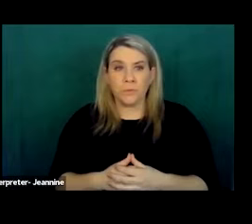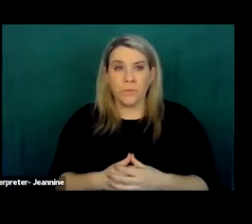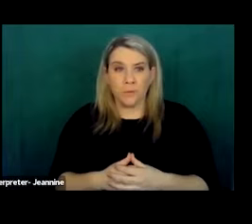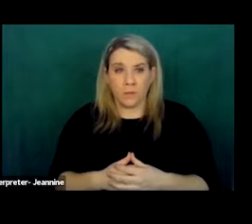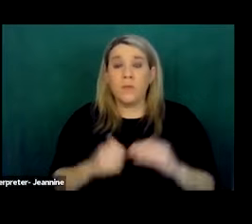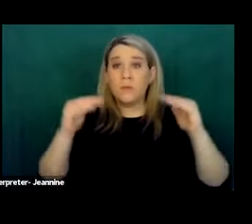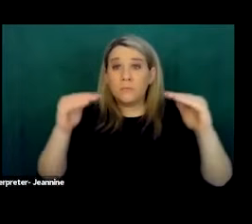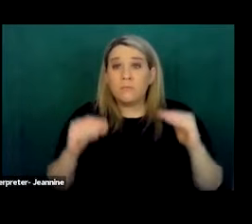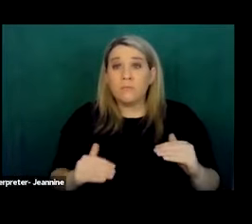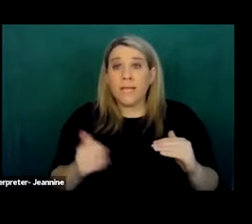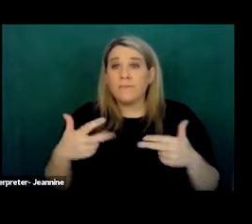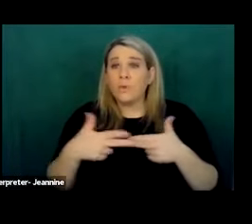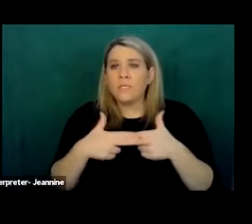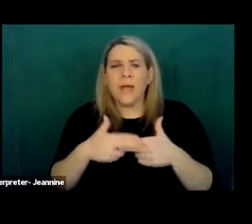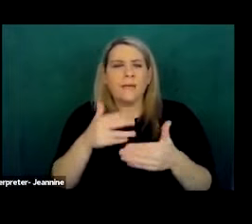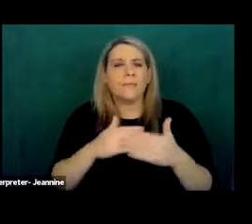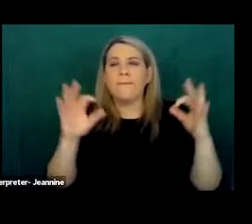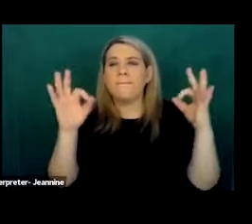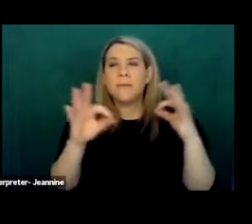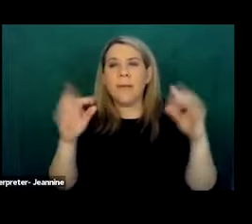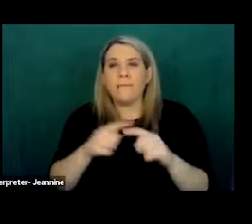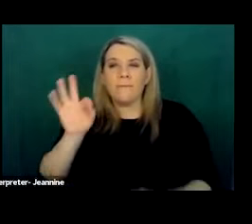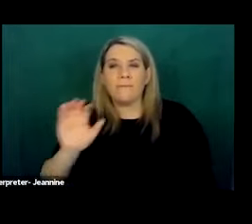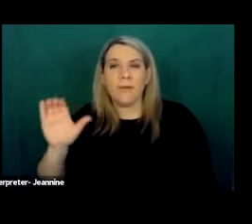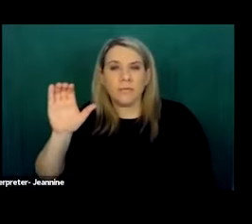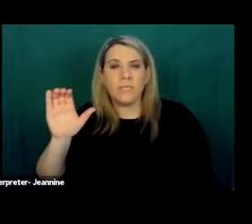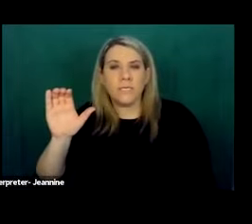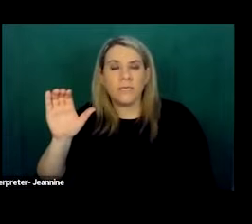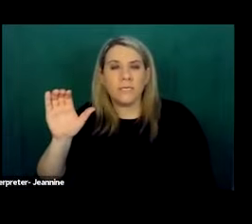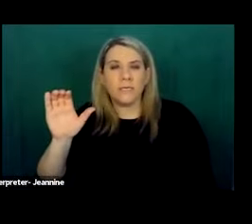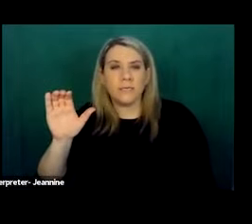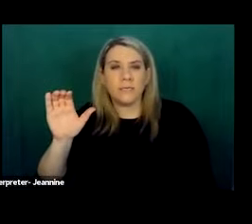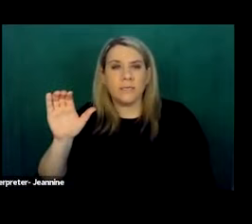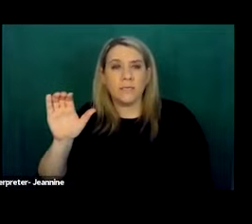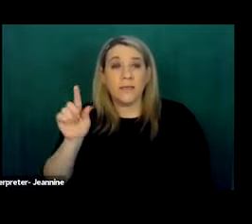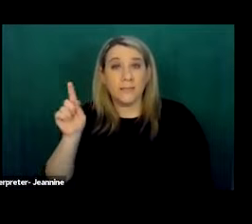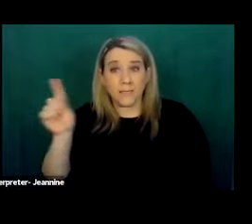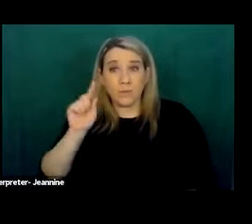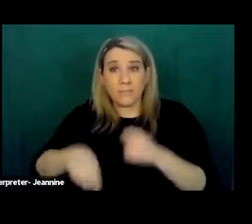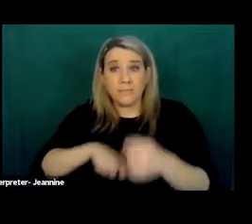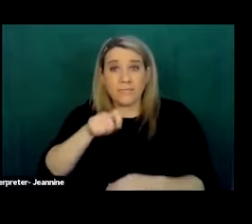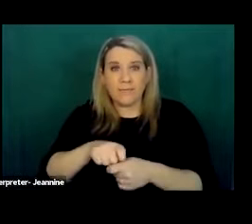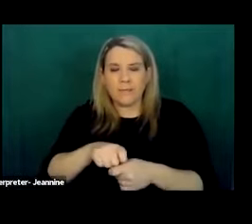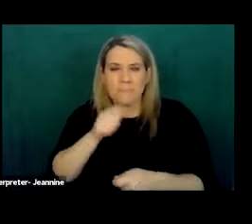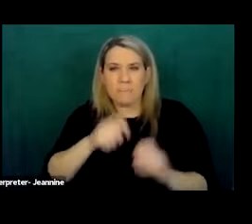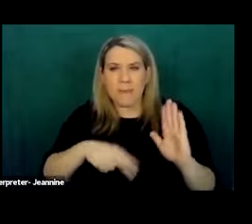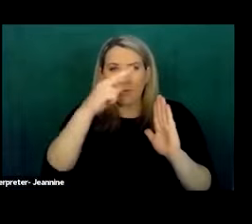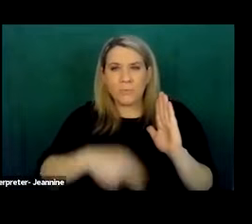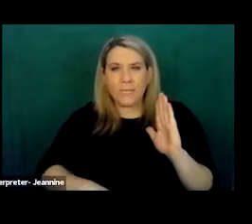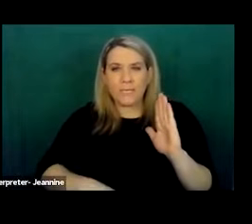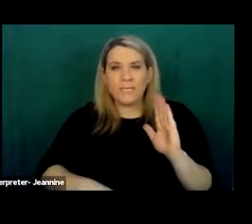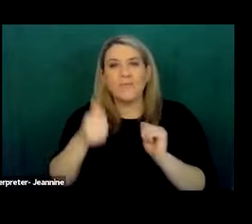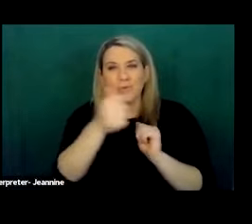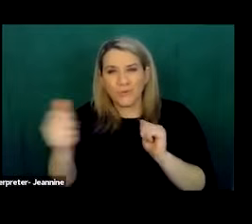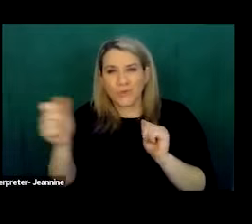So the next few slides are just some feedback from faculty that we've worked with. This one specifically, I won't read. You can take the